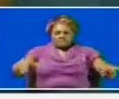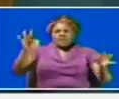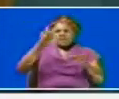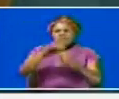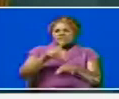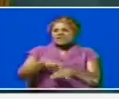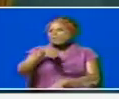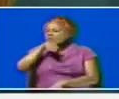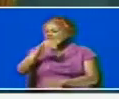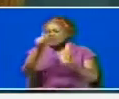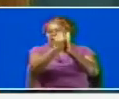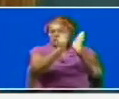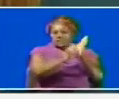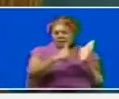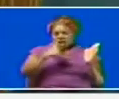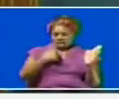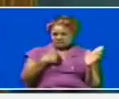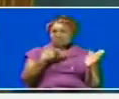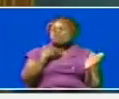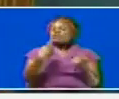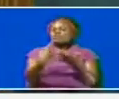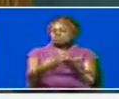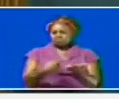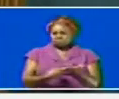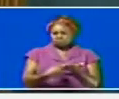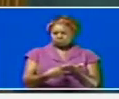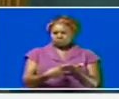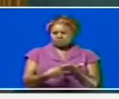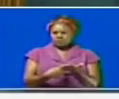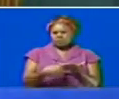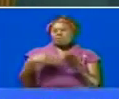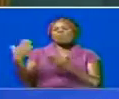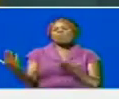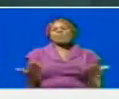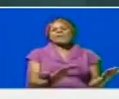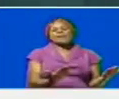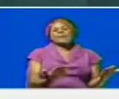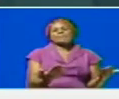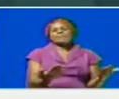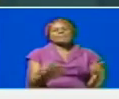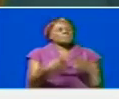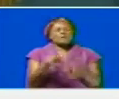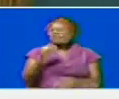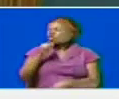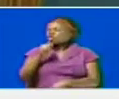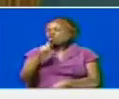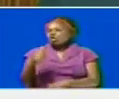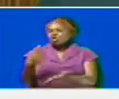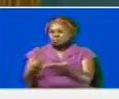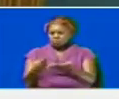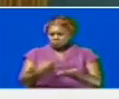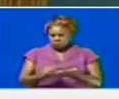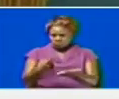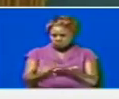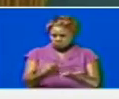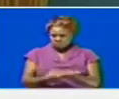Raila Odinga has an agenda that he thinks that he wants to discuss with the president's always been welcoming to discuss that issue, but not to go and dialogue with Raila Odinga